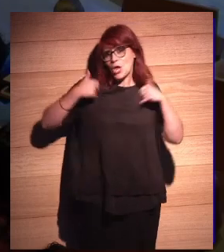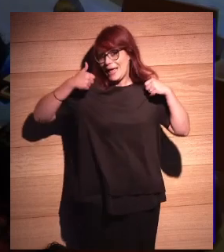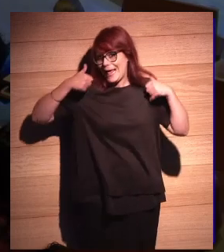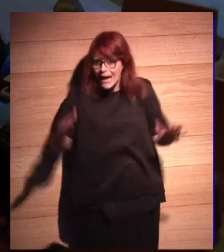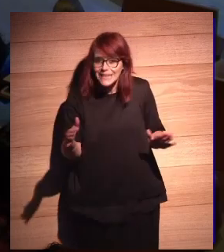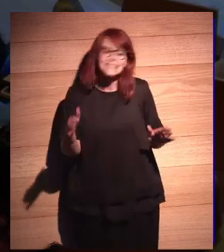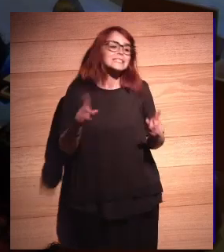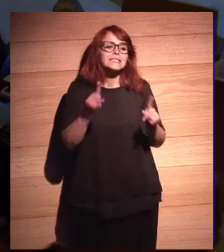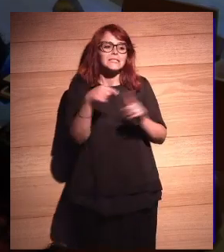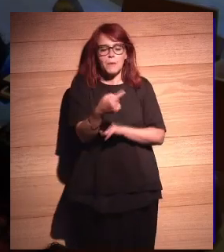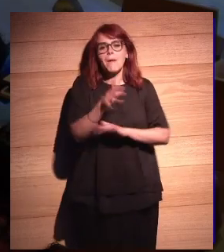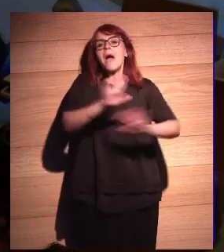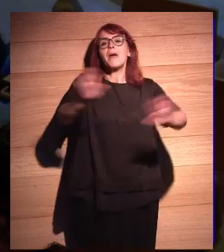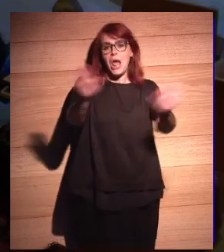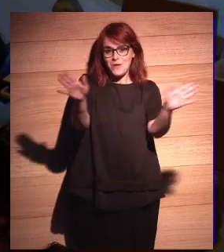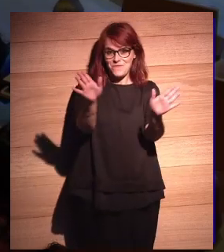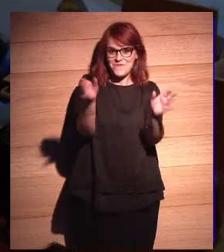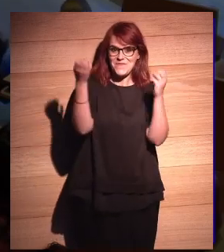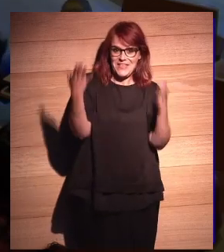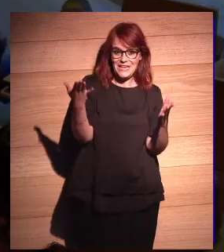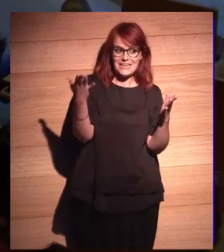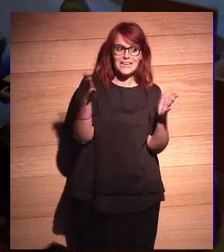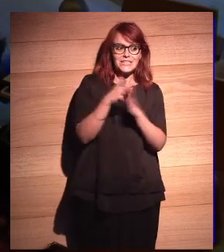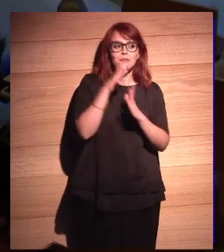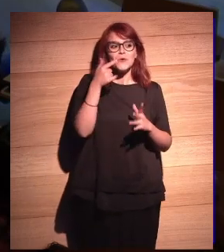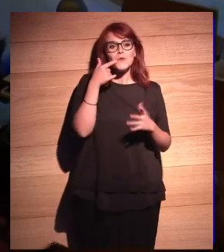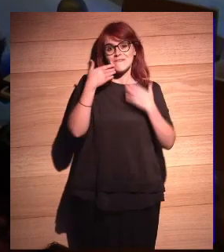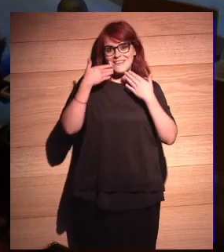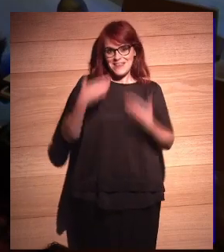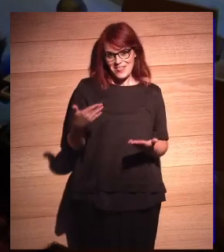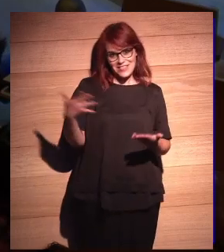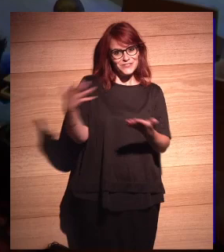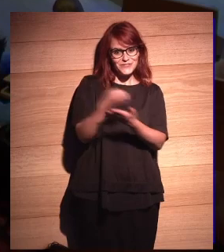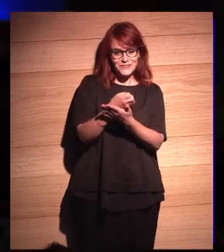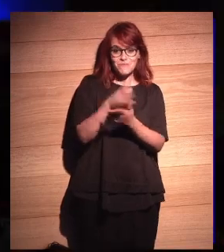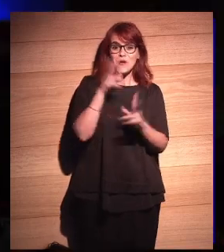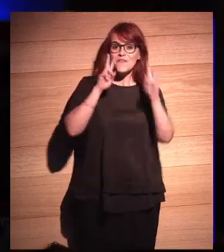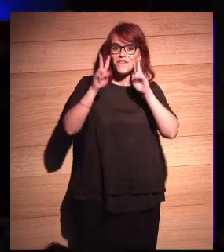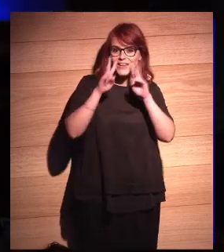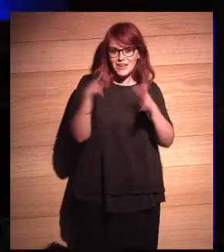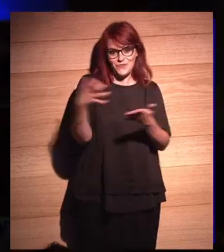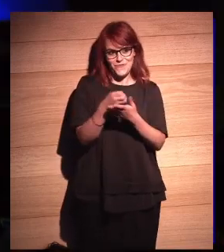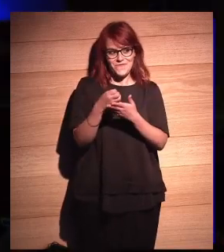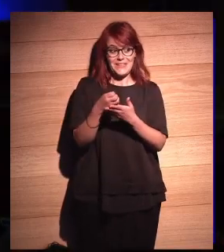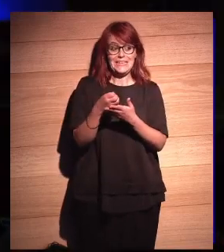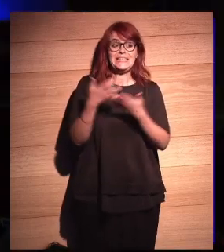want. Well, not anything, but related to anything that you've seen or heard.